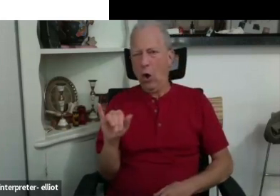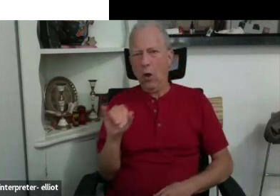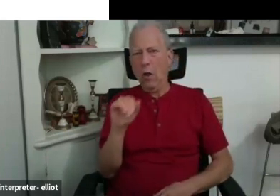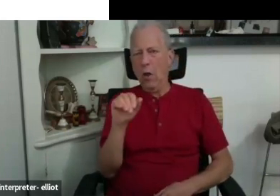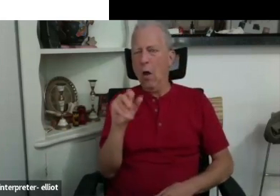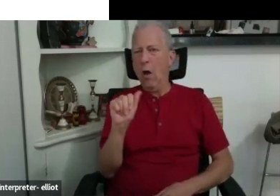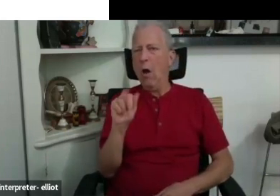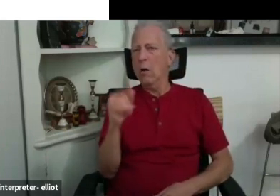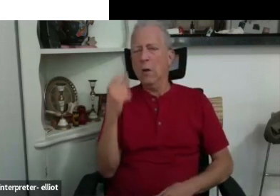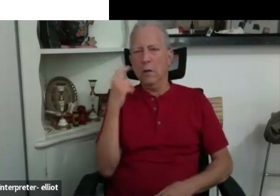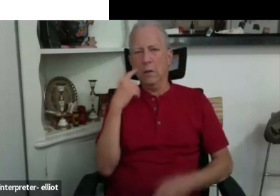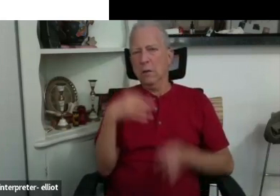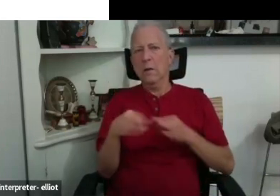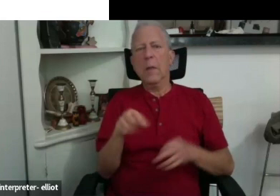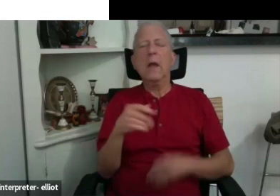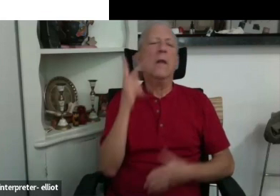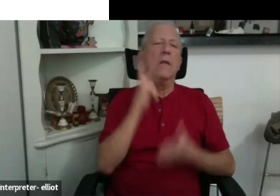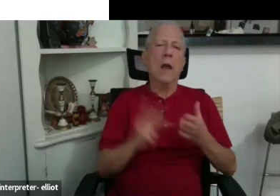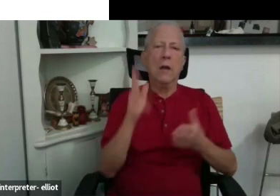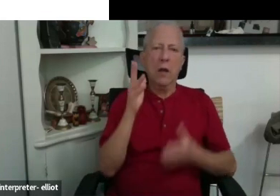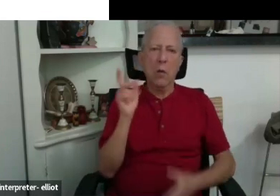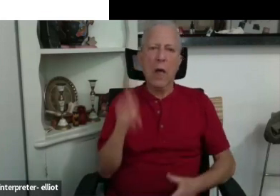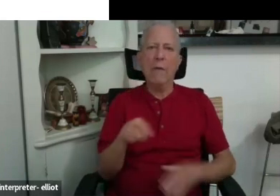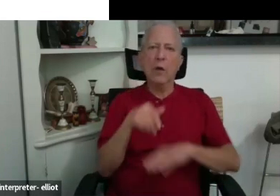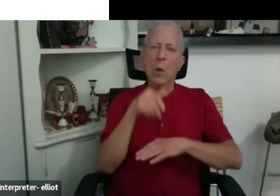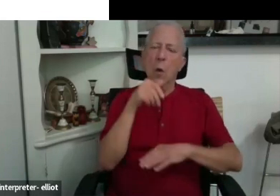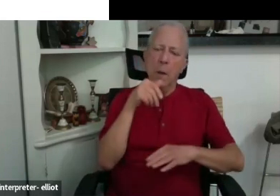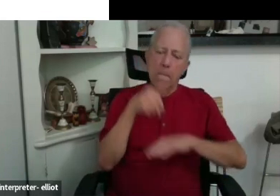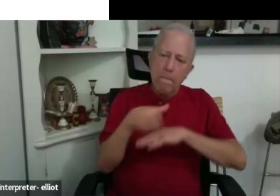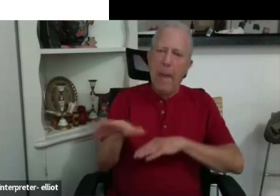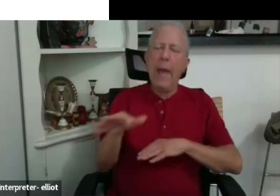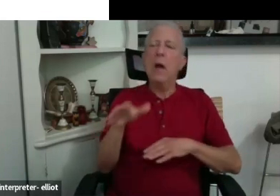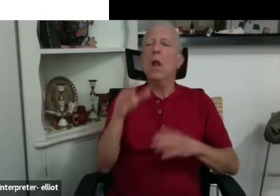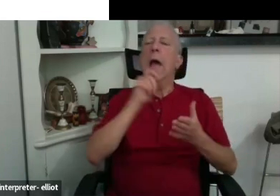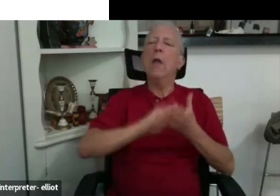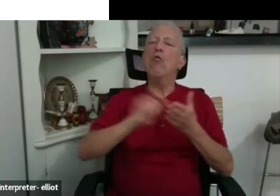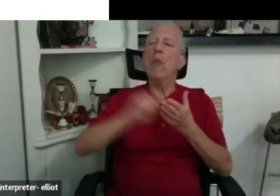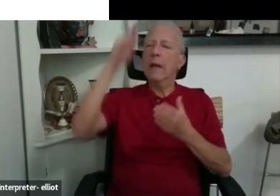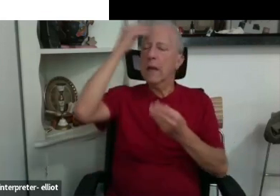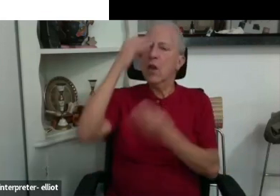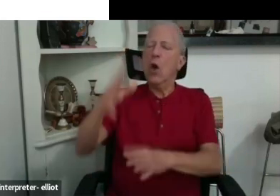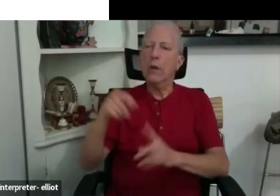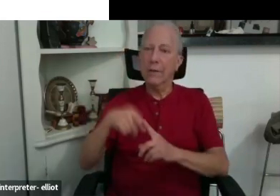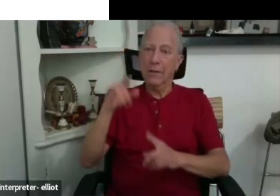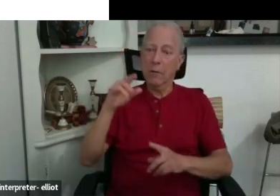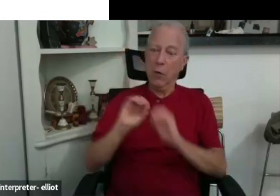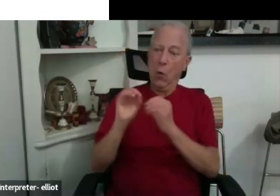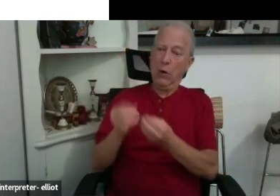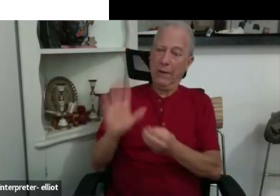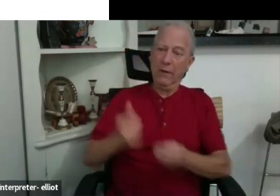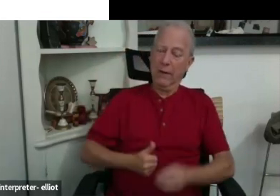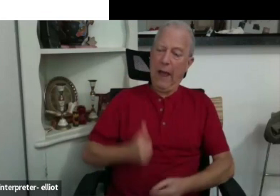back, the secretary will have to mail a written notice to the organization's address, and that address is generally